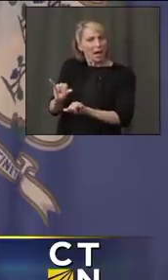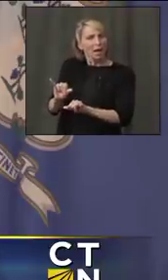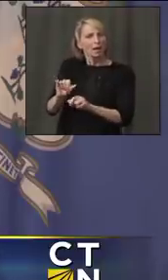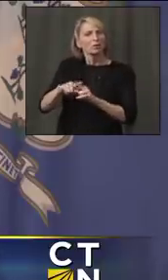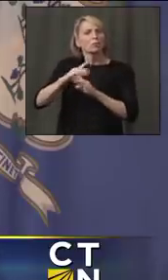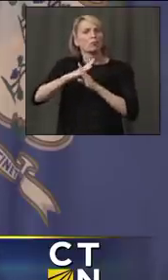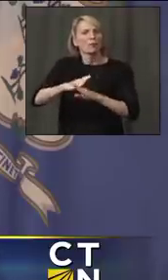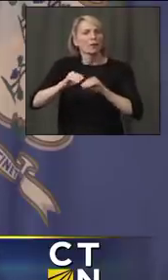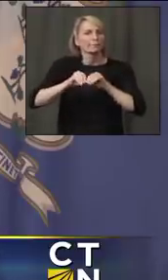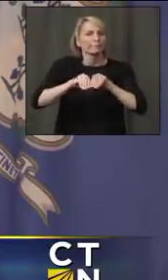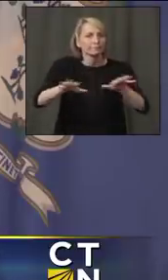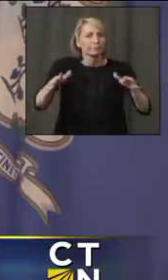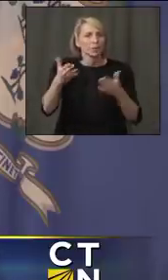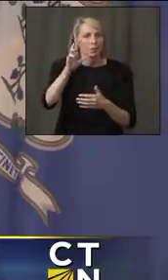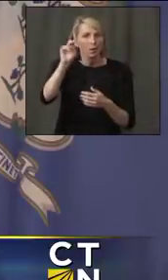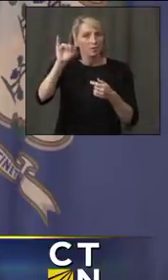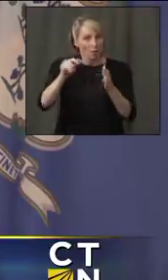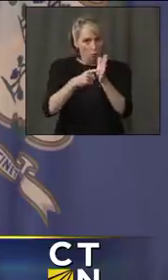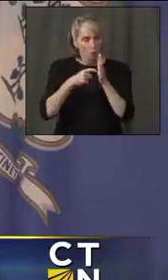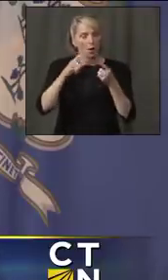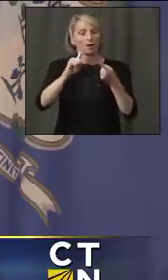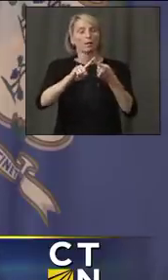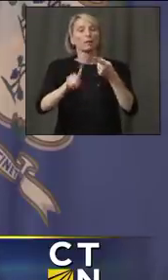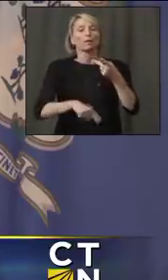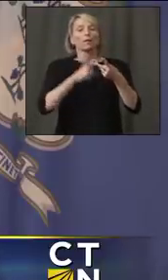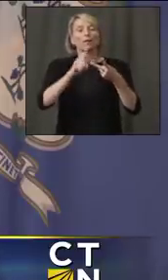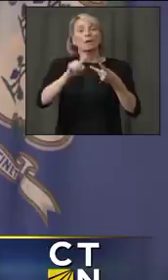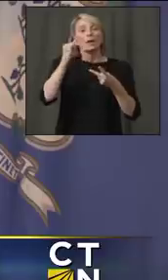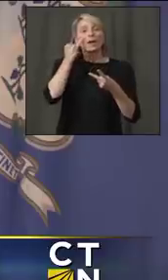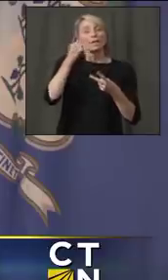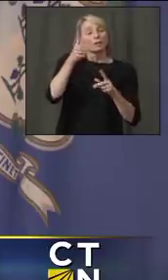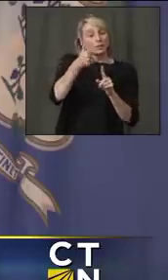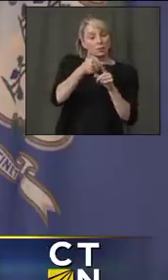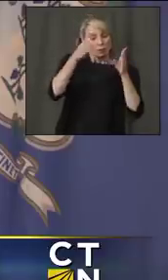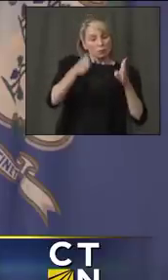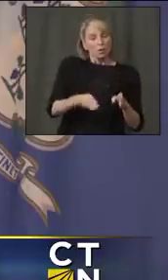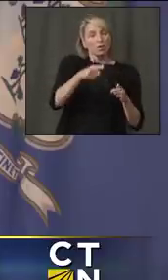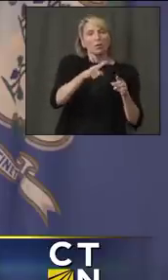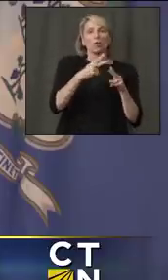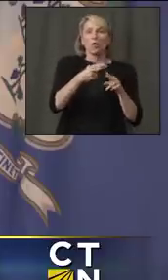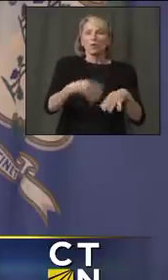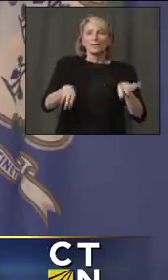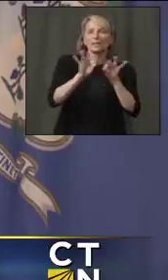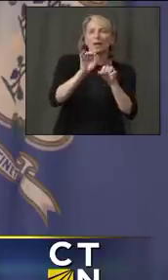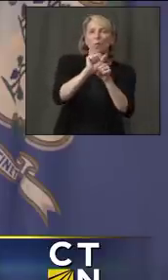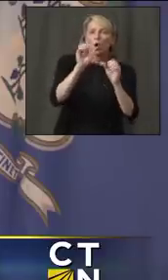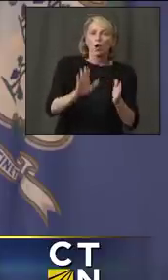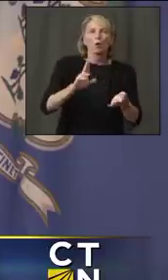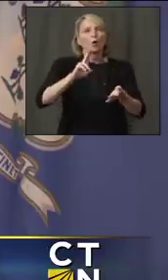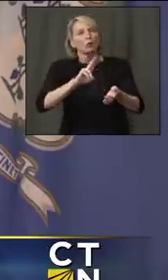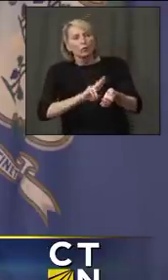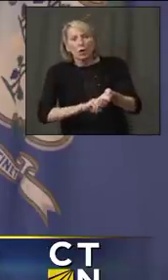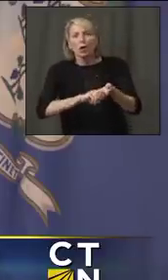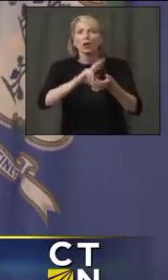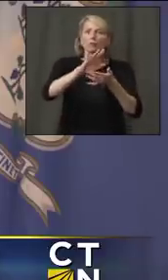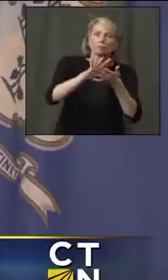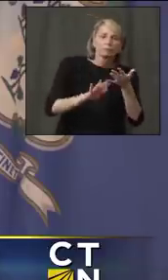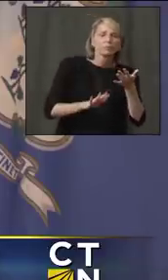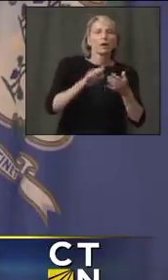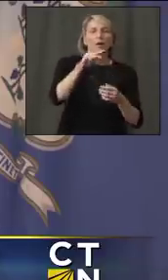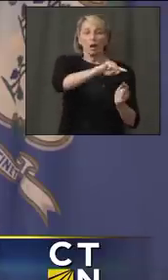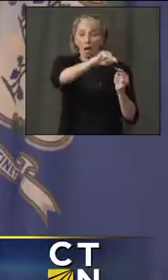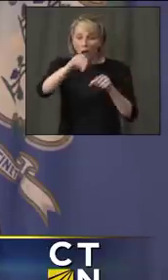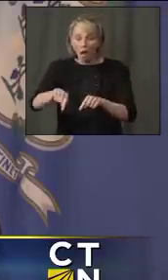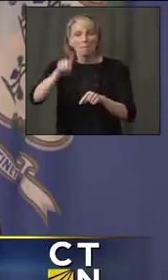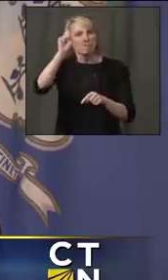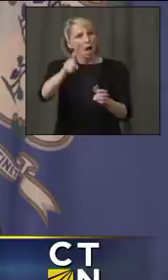shows that you have tested negative, and you can come up and get to work quickly. Right now, we're getting the numbers back